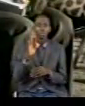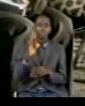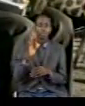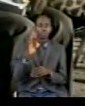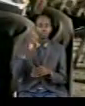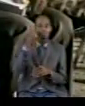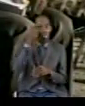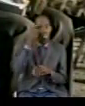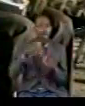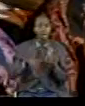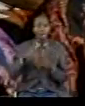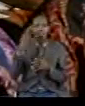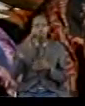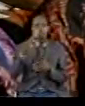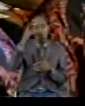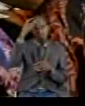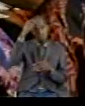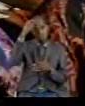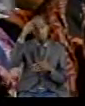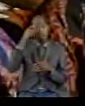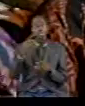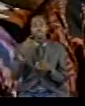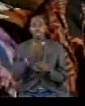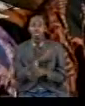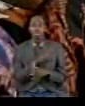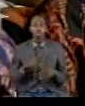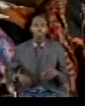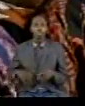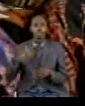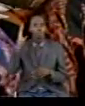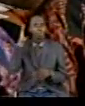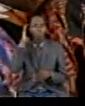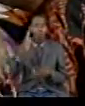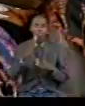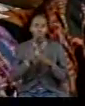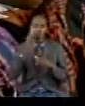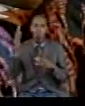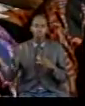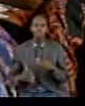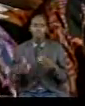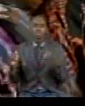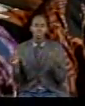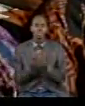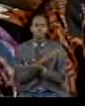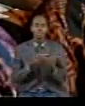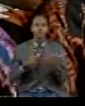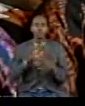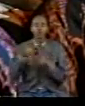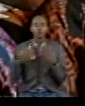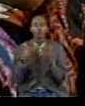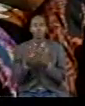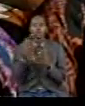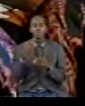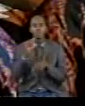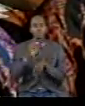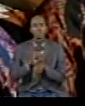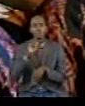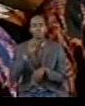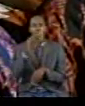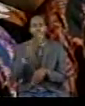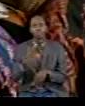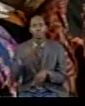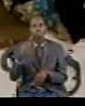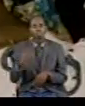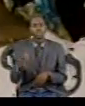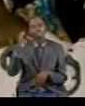your brain? The Lord will totally destroy all the works of the devil in